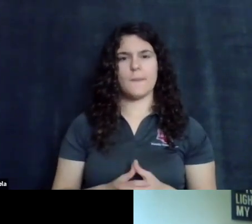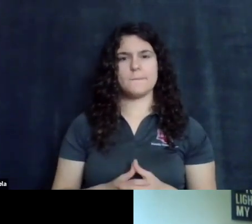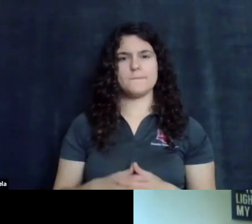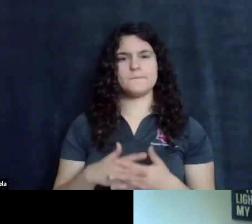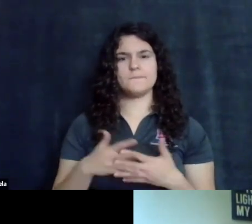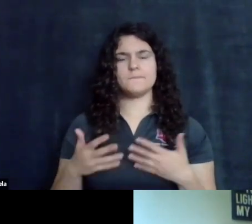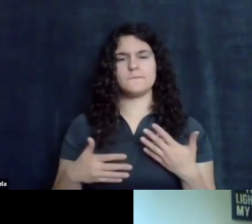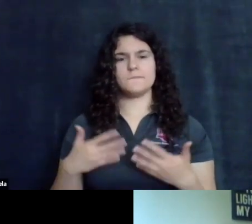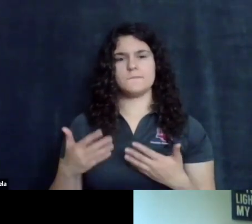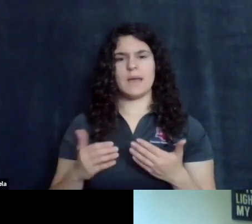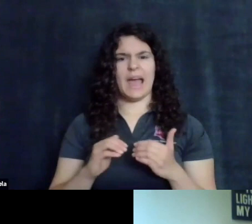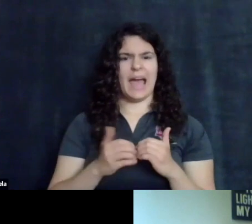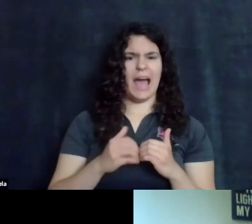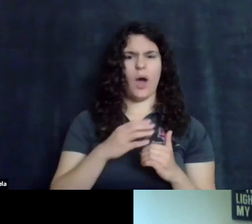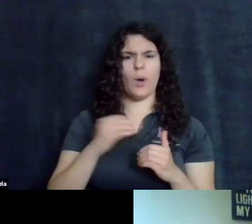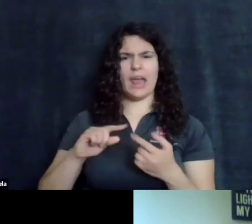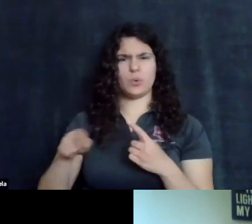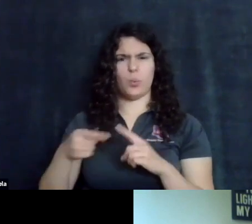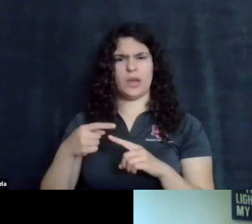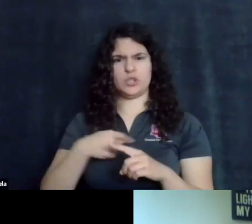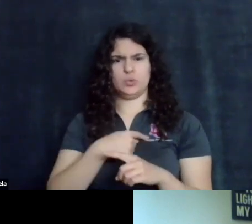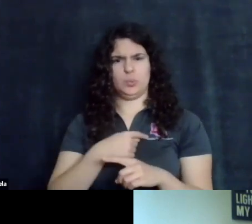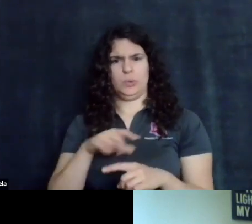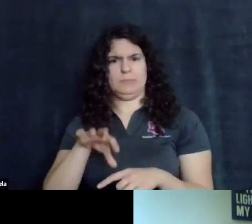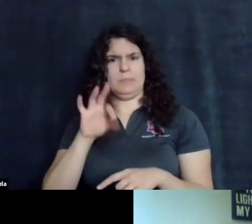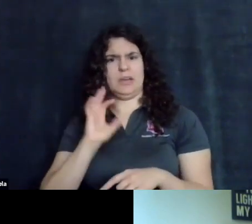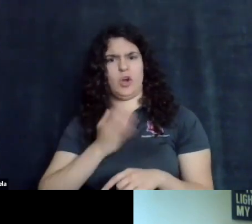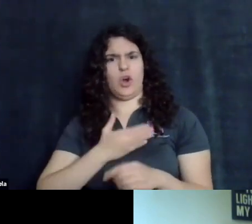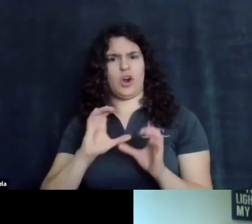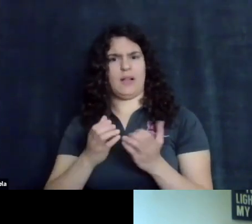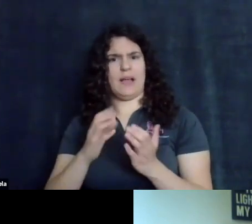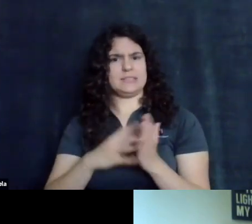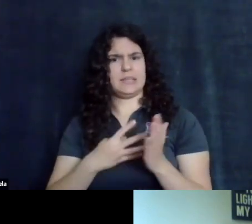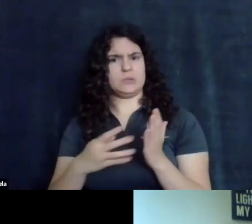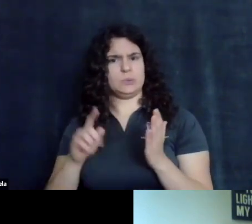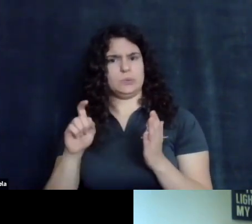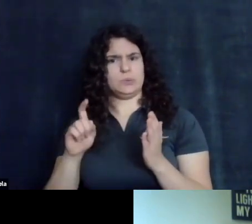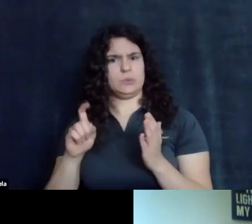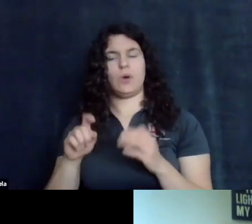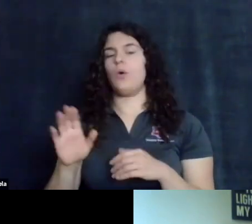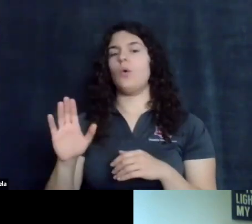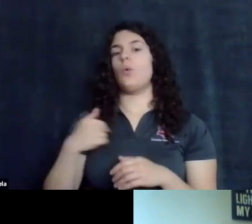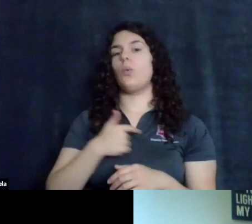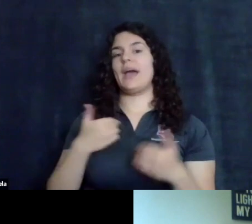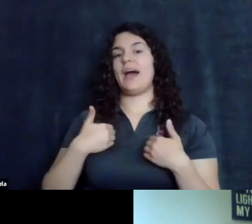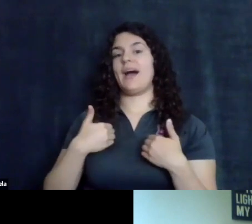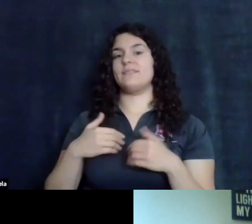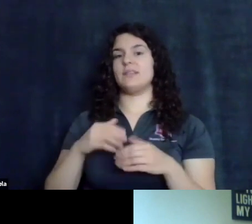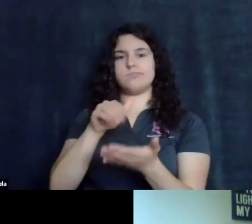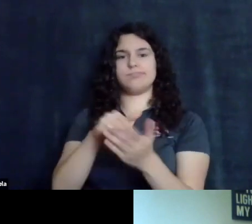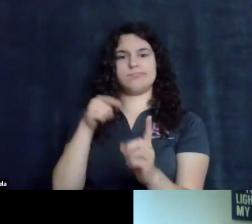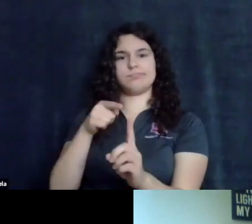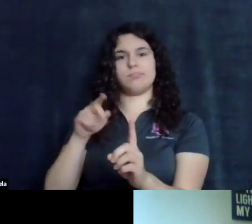How and when do incoming freshmen select their class schedules? Actually, we have an undergrad advising center